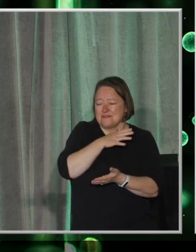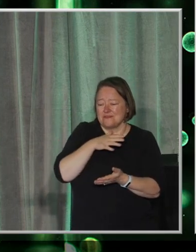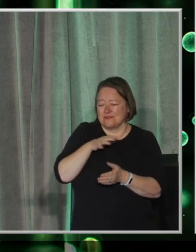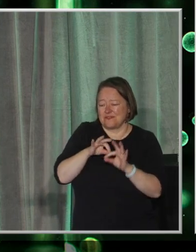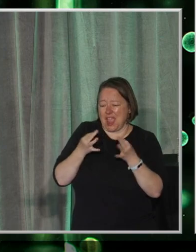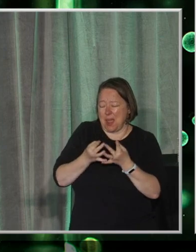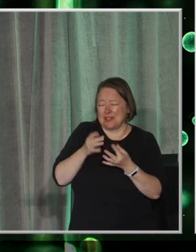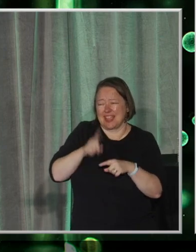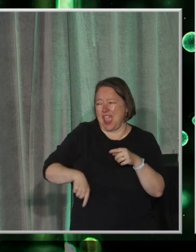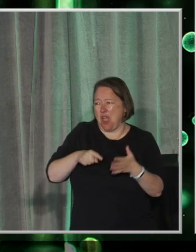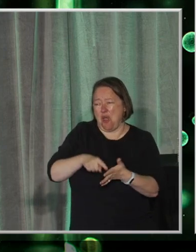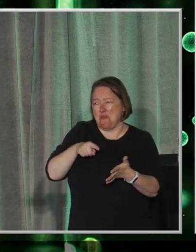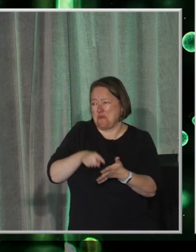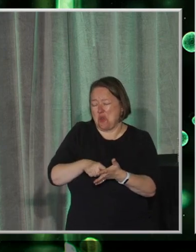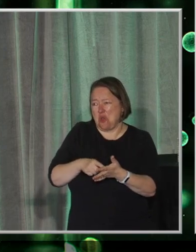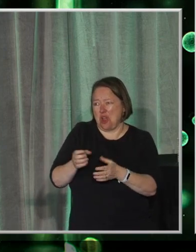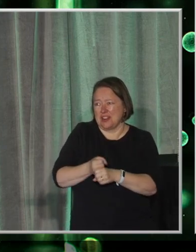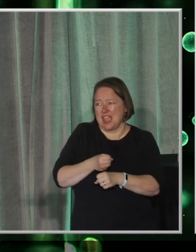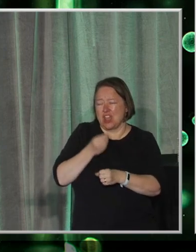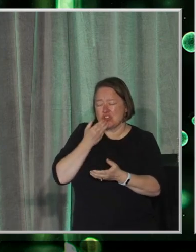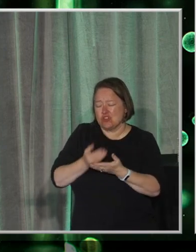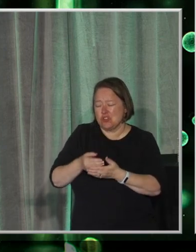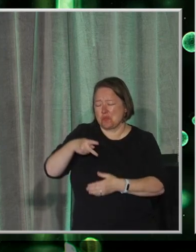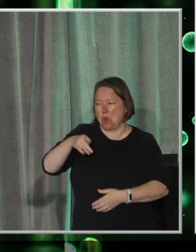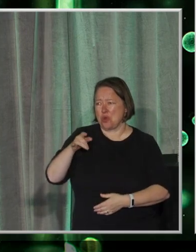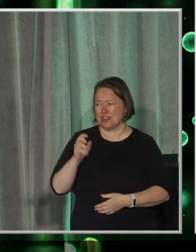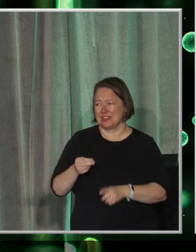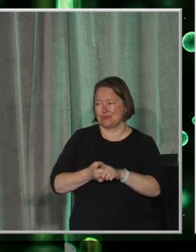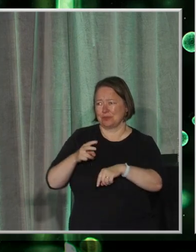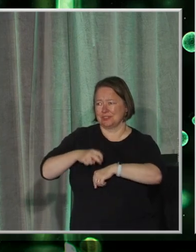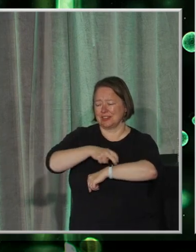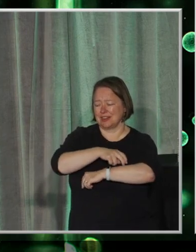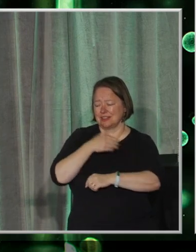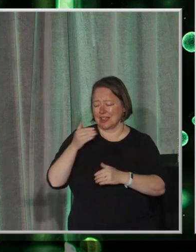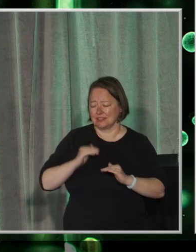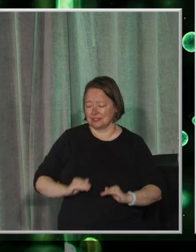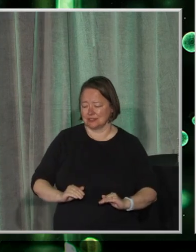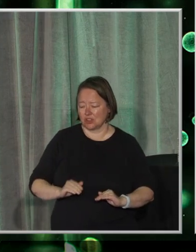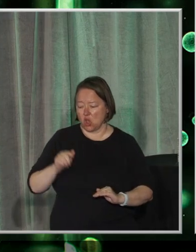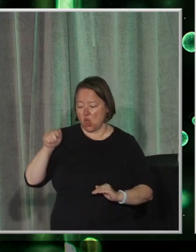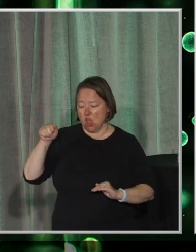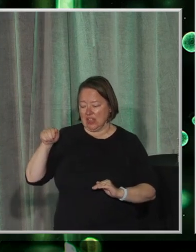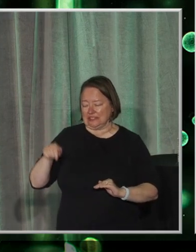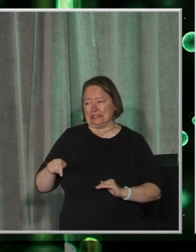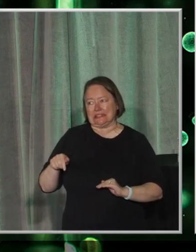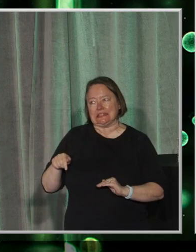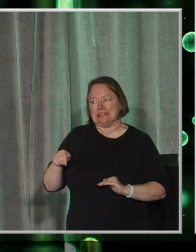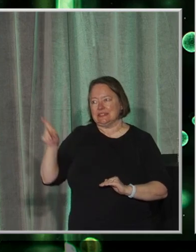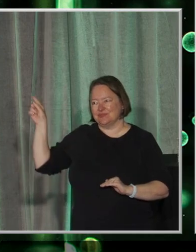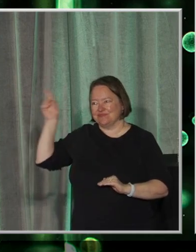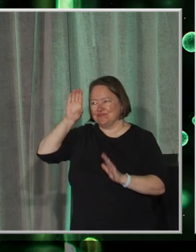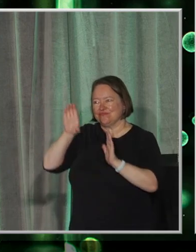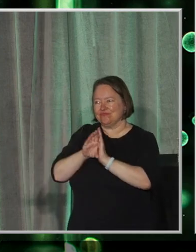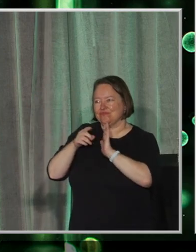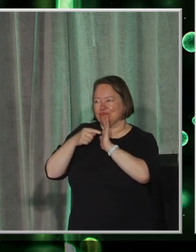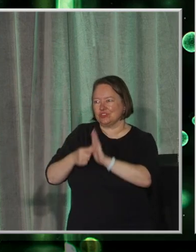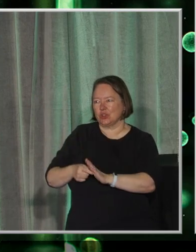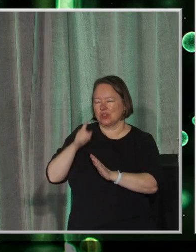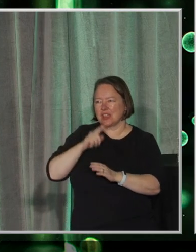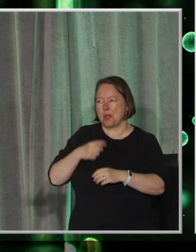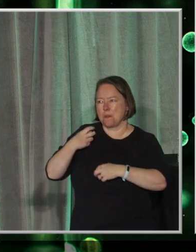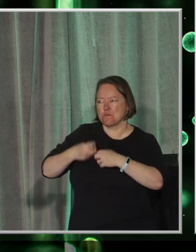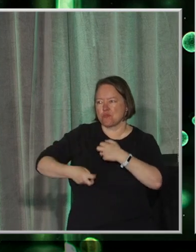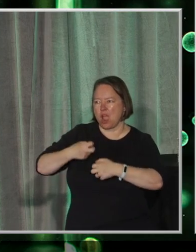to purchase other sources of proteins. Next. So this has even resulted to a mega problem now,